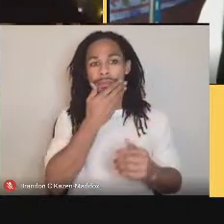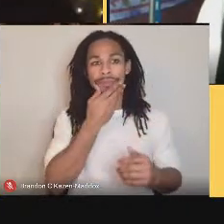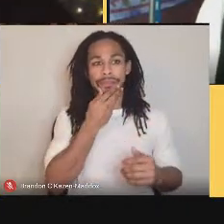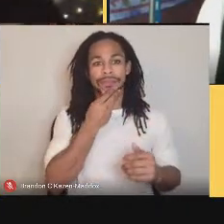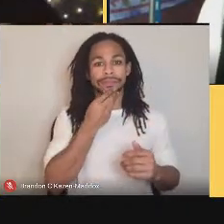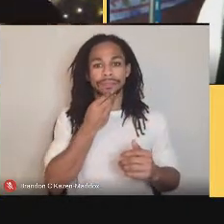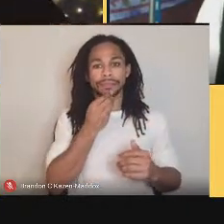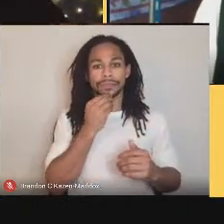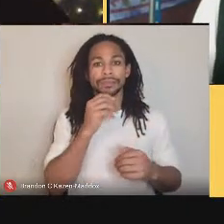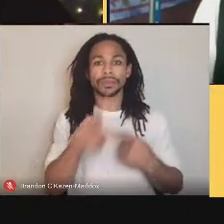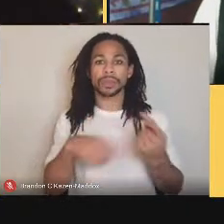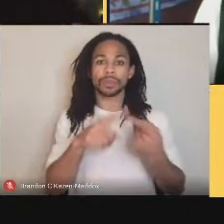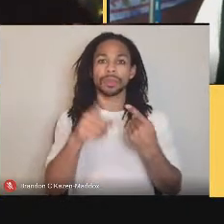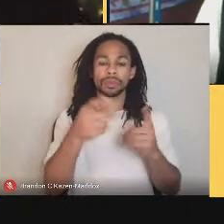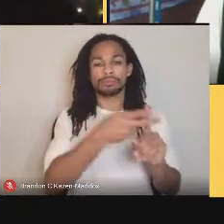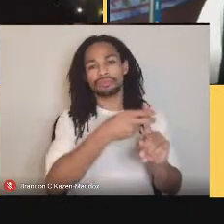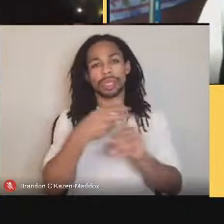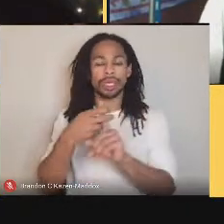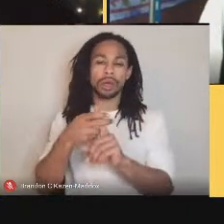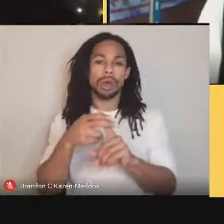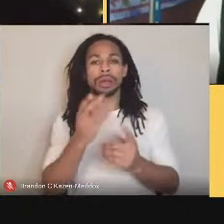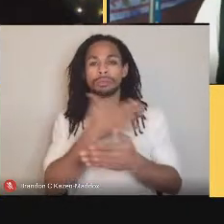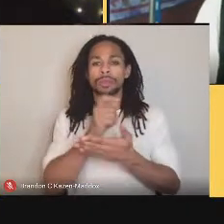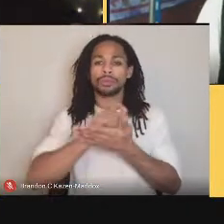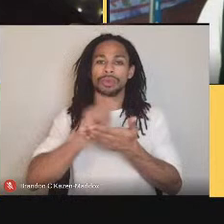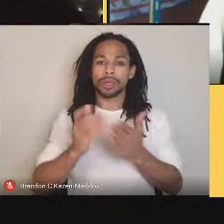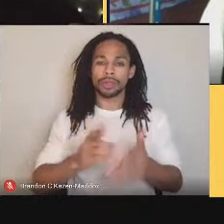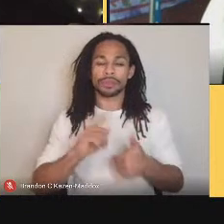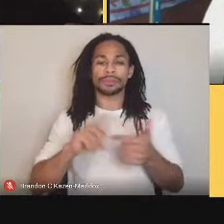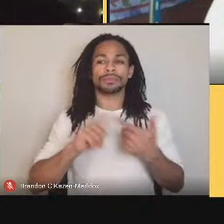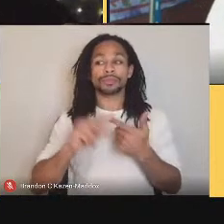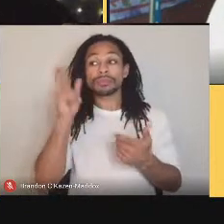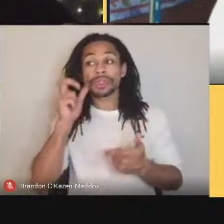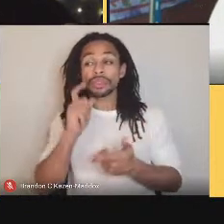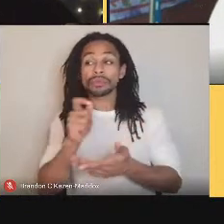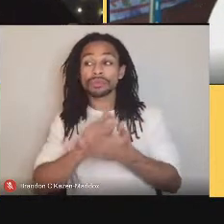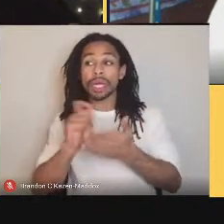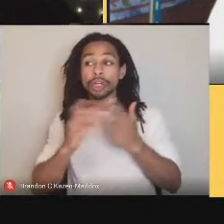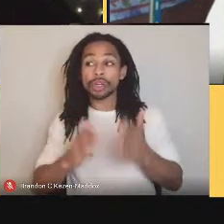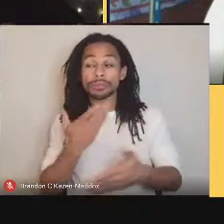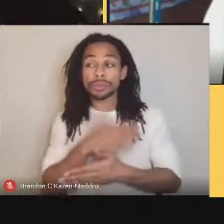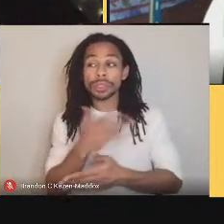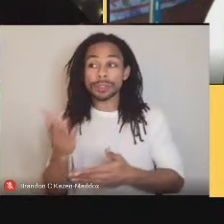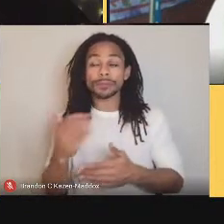when you bring on a composer, or if you're a composer yourself, you're going to be approaching